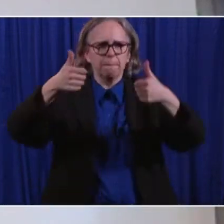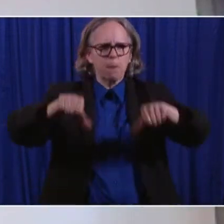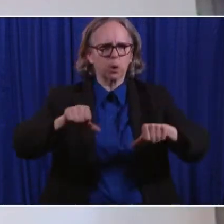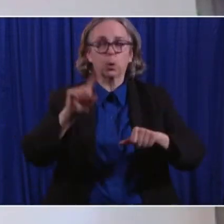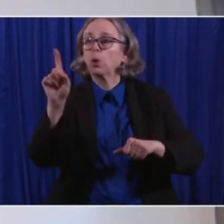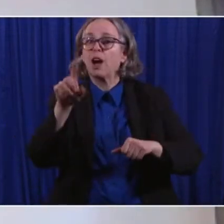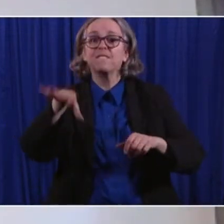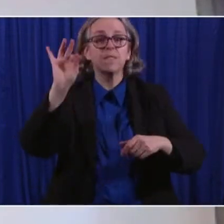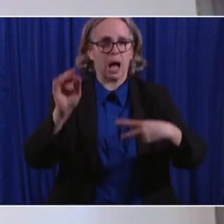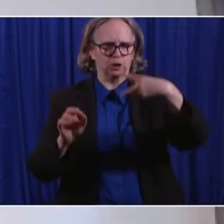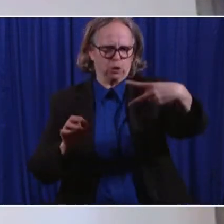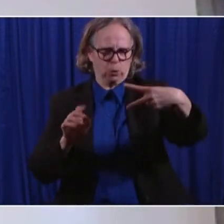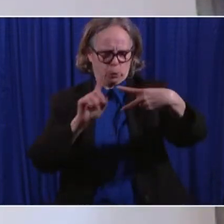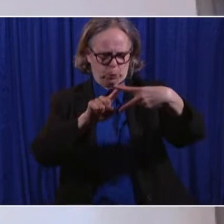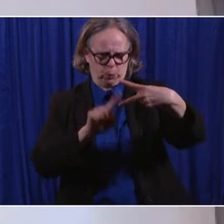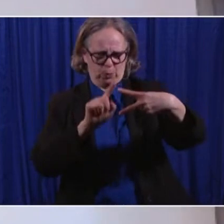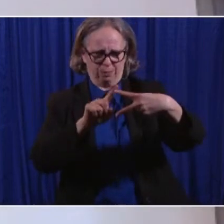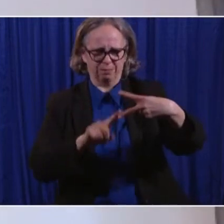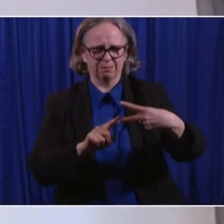always post everything at